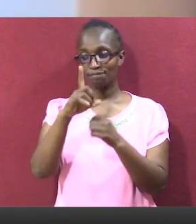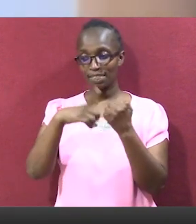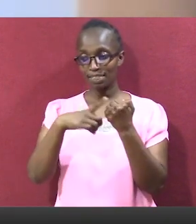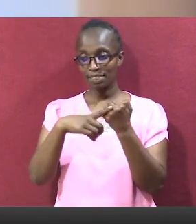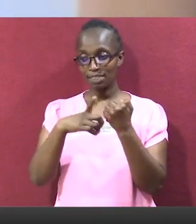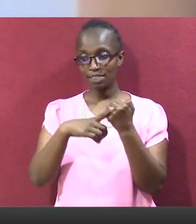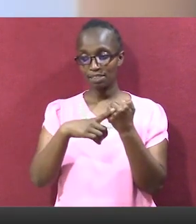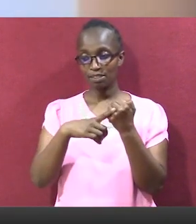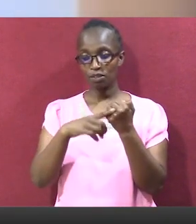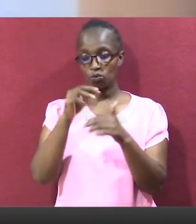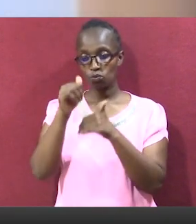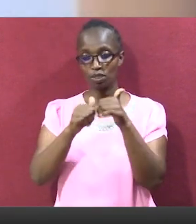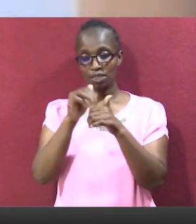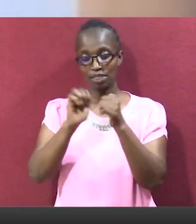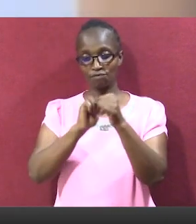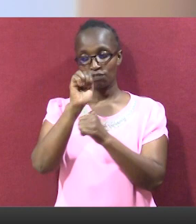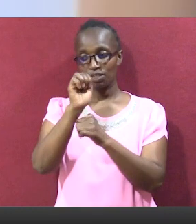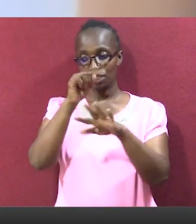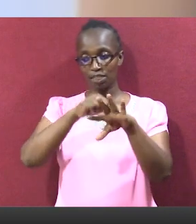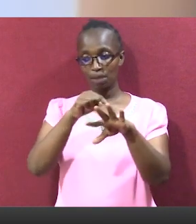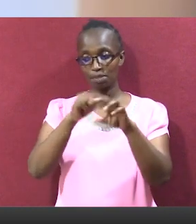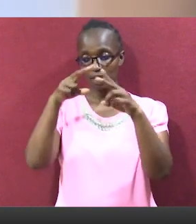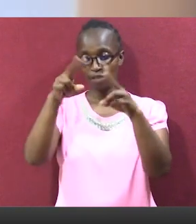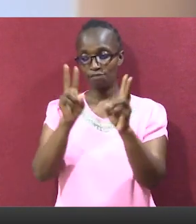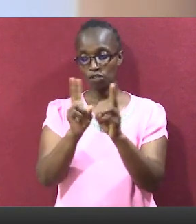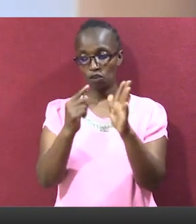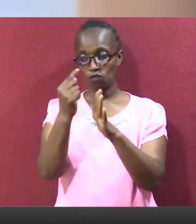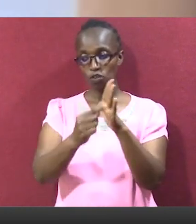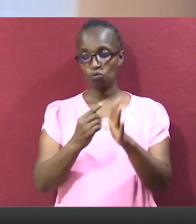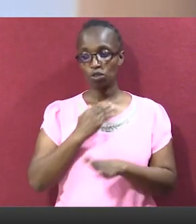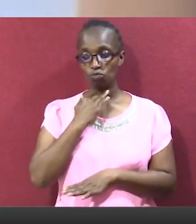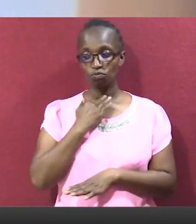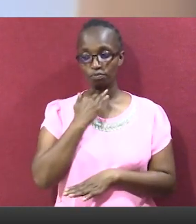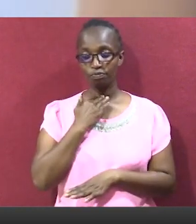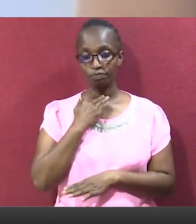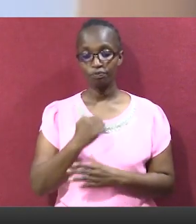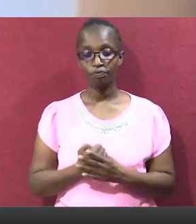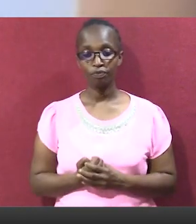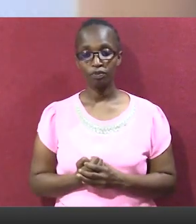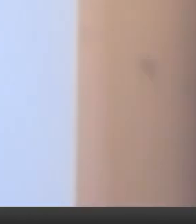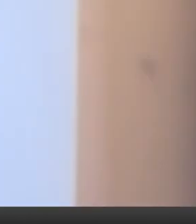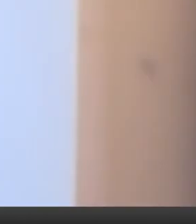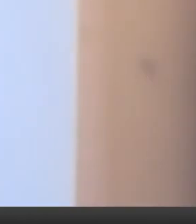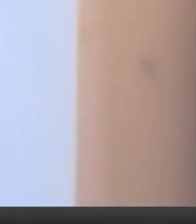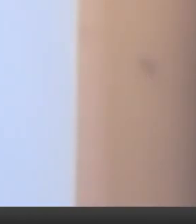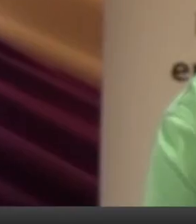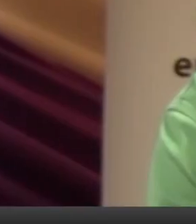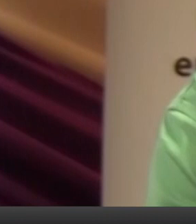project will be 5, 6, 7, 10, 15 times the value of the project itself.